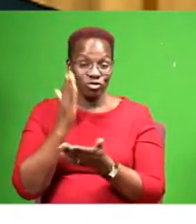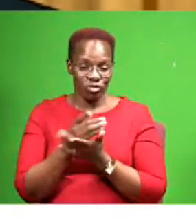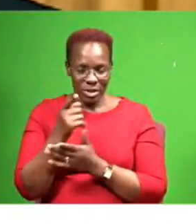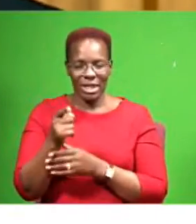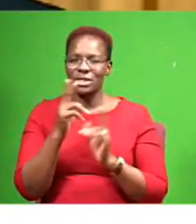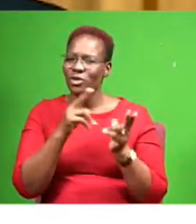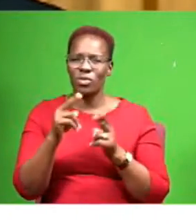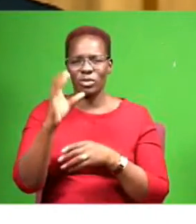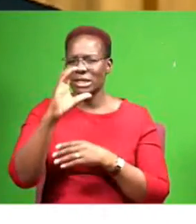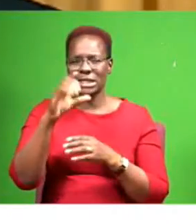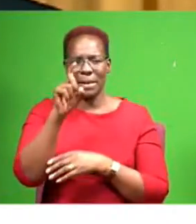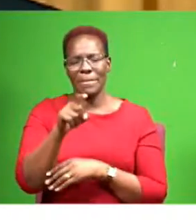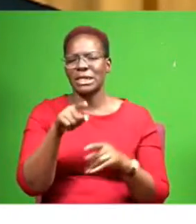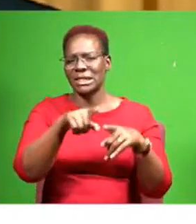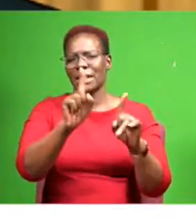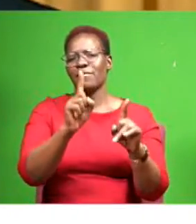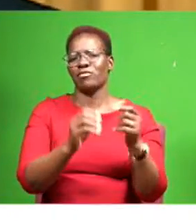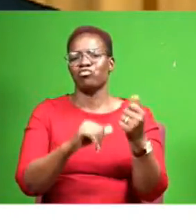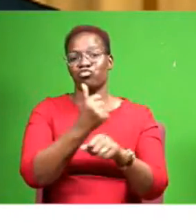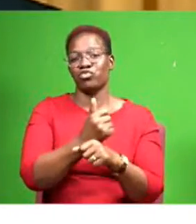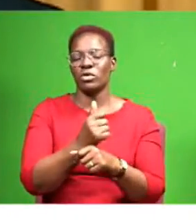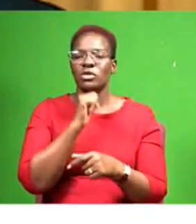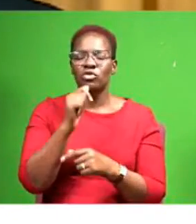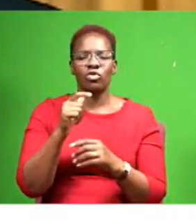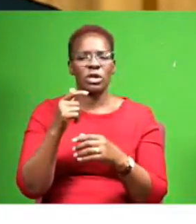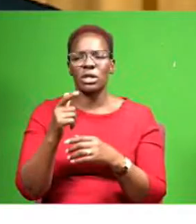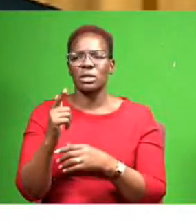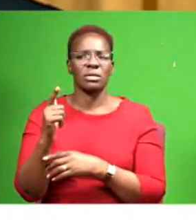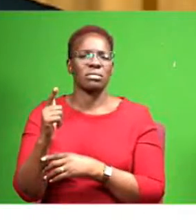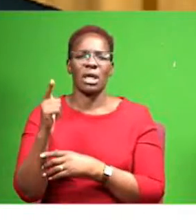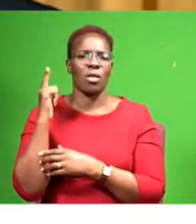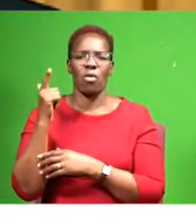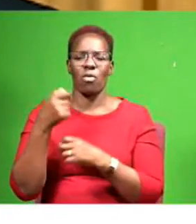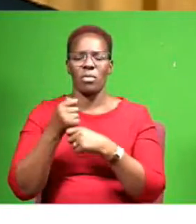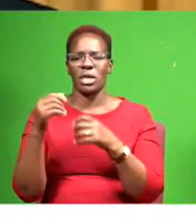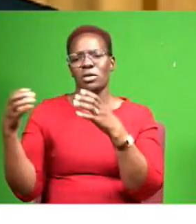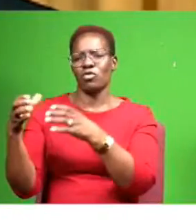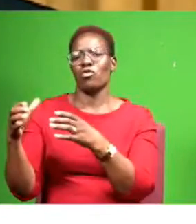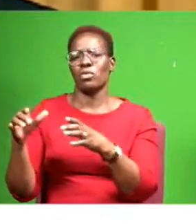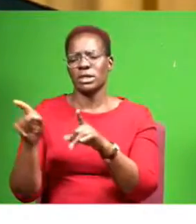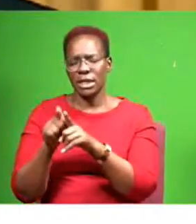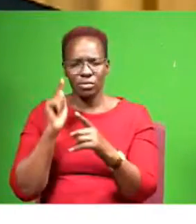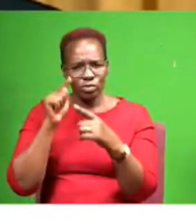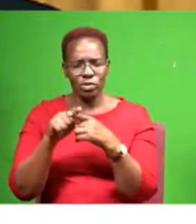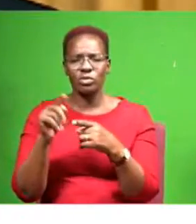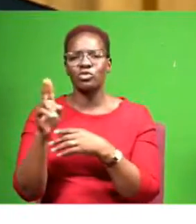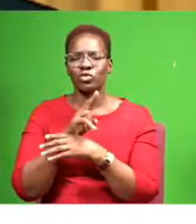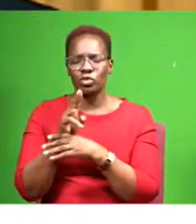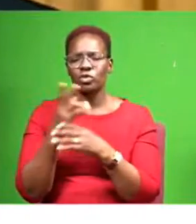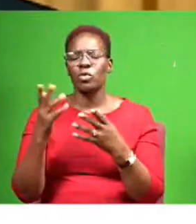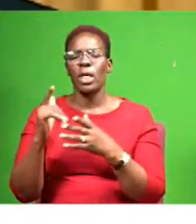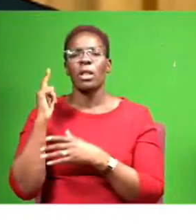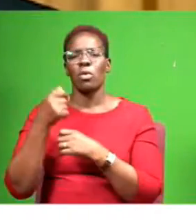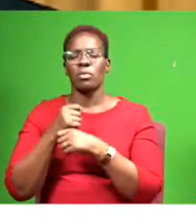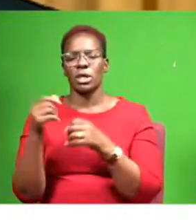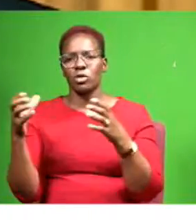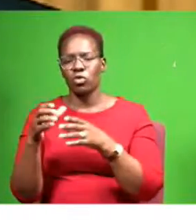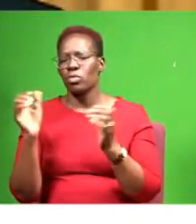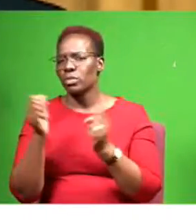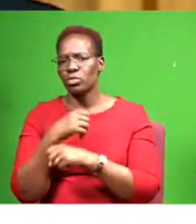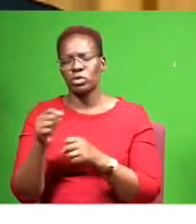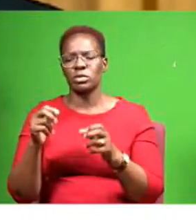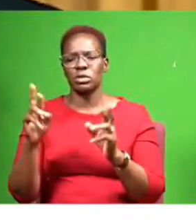ordinary citizenry as opposed to the lawmaking bodies, and that it is intended to be used where the lawmaking bodies are unable or unwilling to